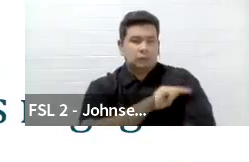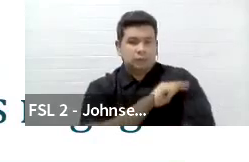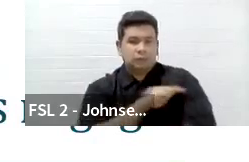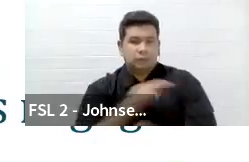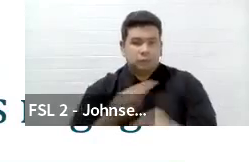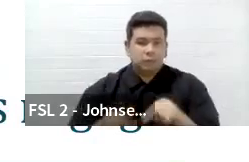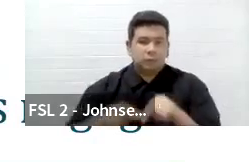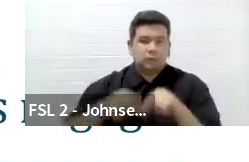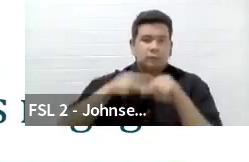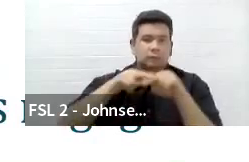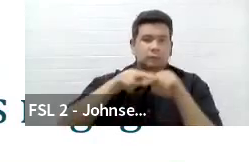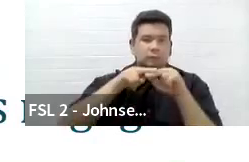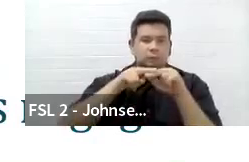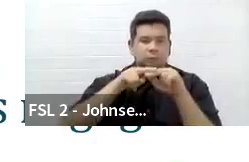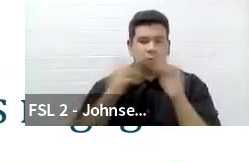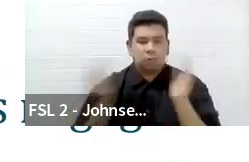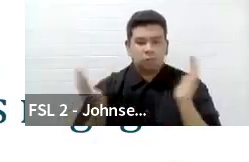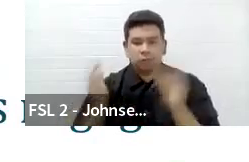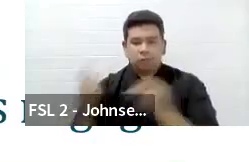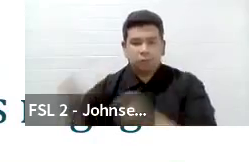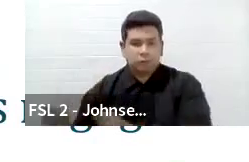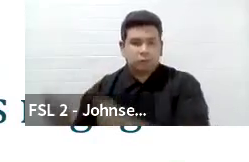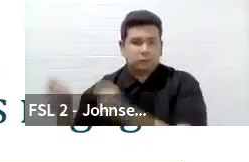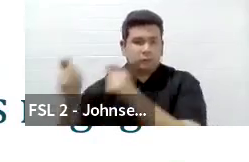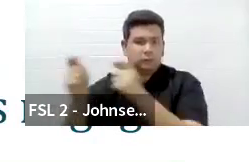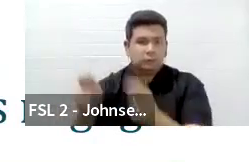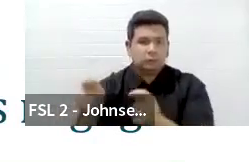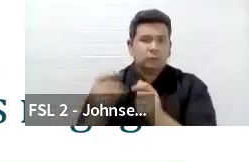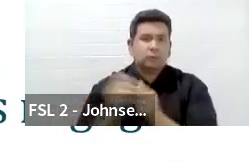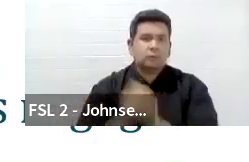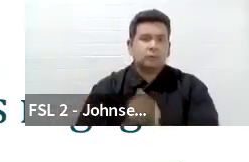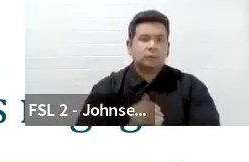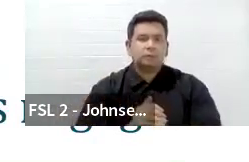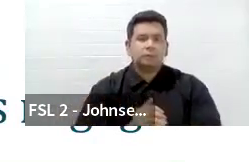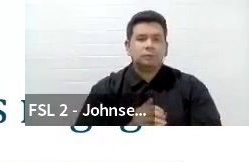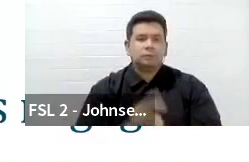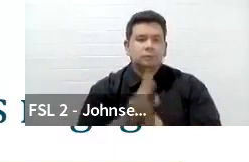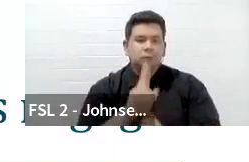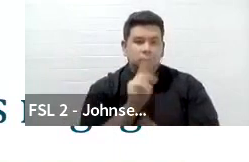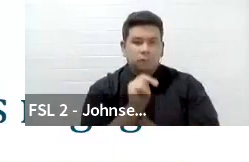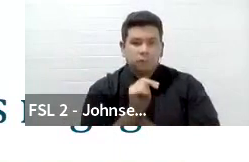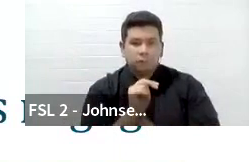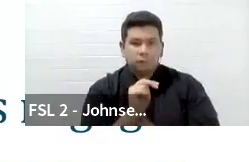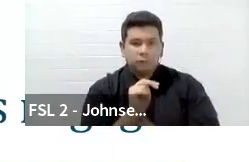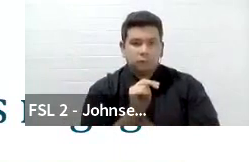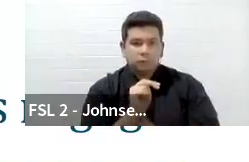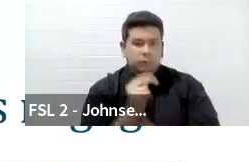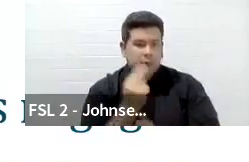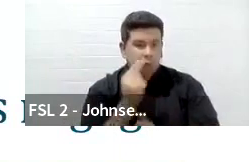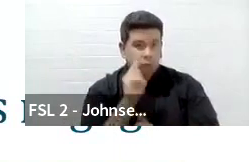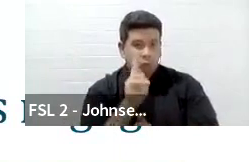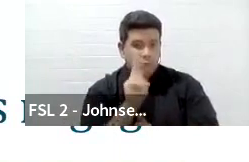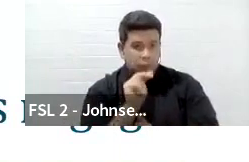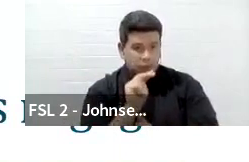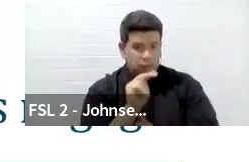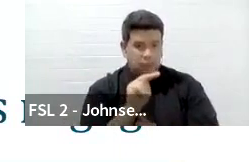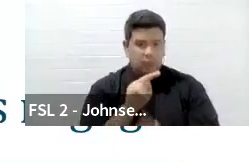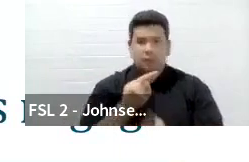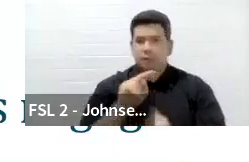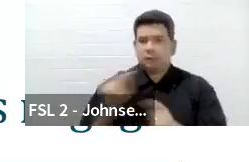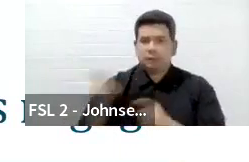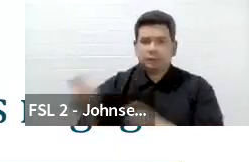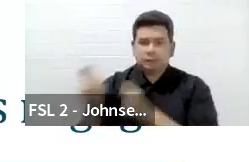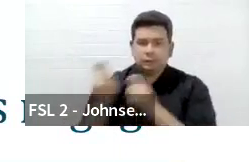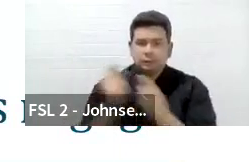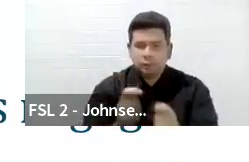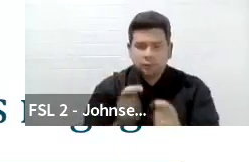of net migration is rather nil. So if I look at the UN net migration rate estimate for the Philippines in